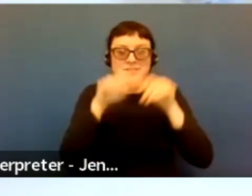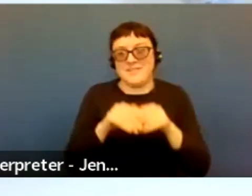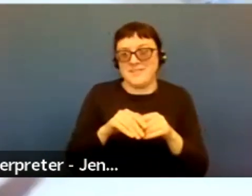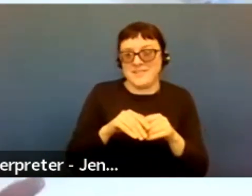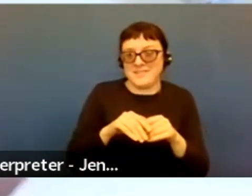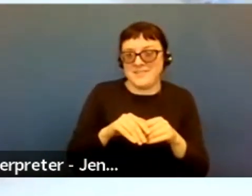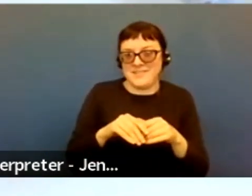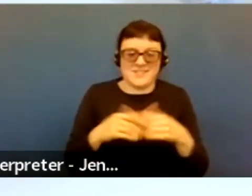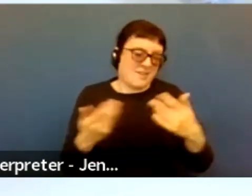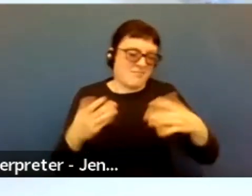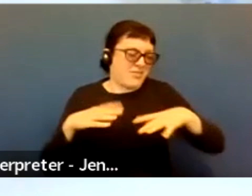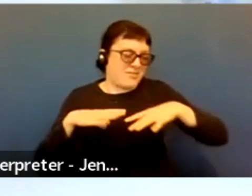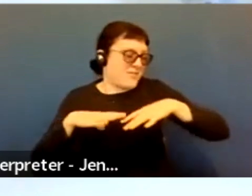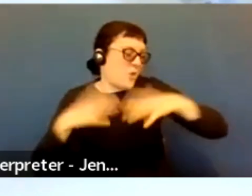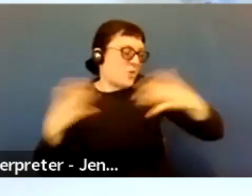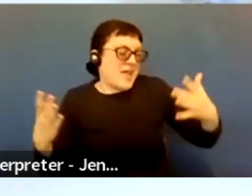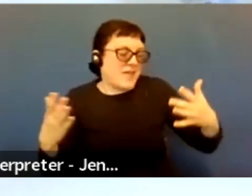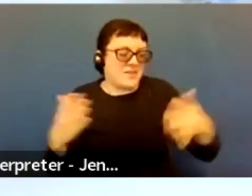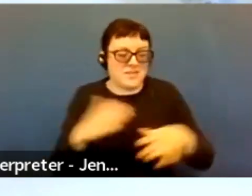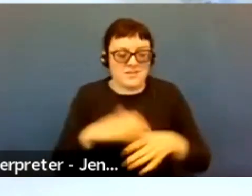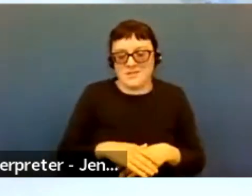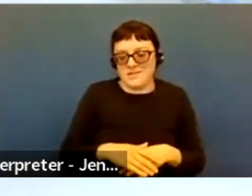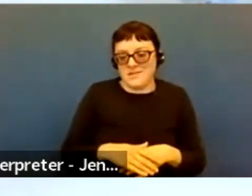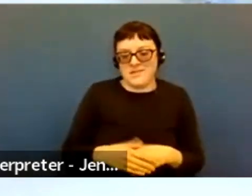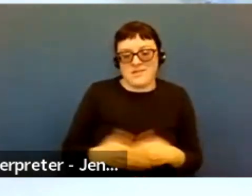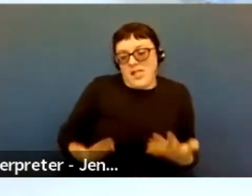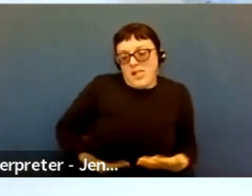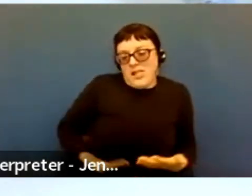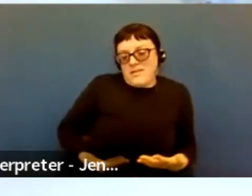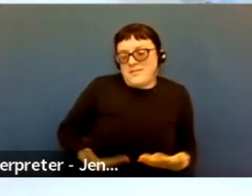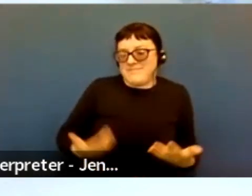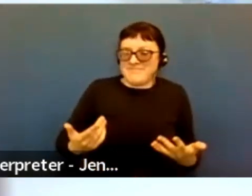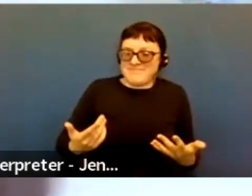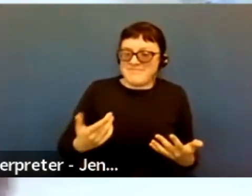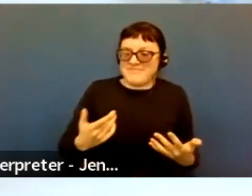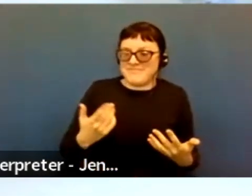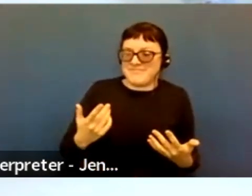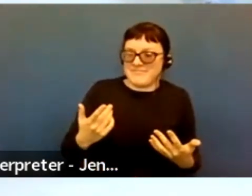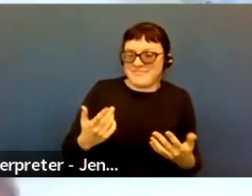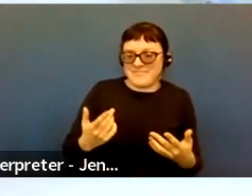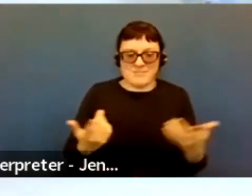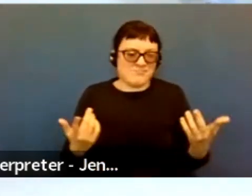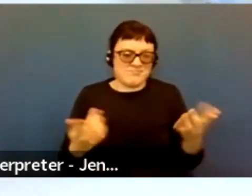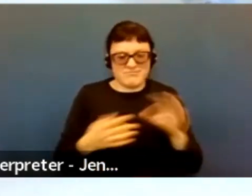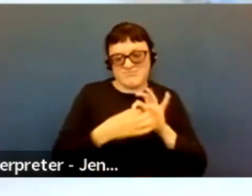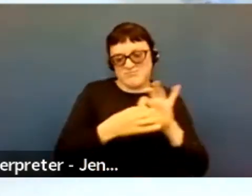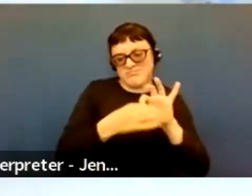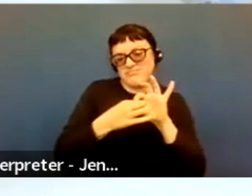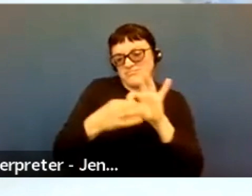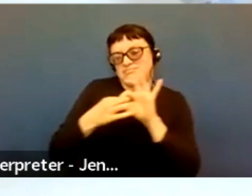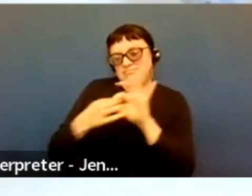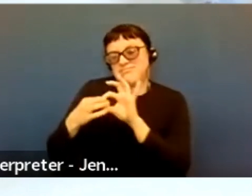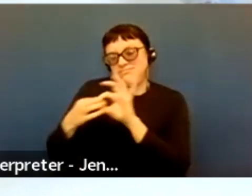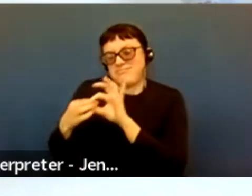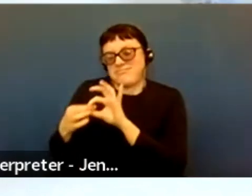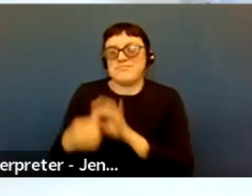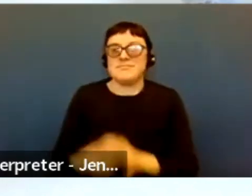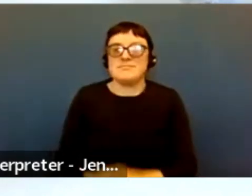flirtatious, incredibly carefree, incredibly, in the positive sense of the word, promiscuous,